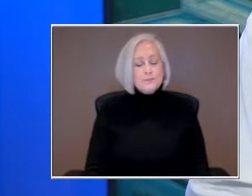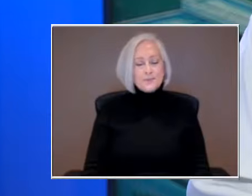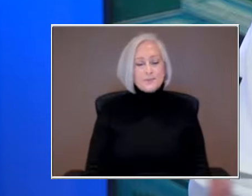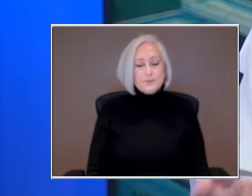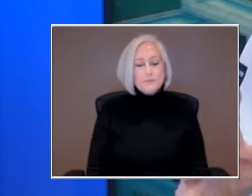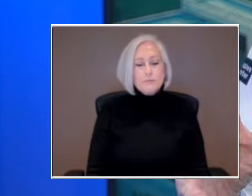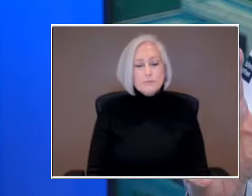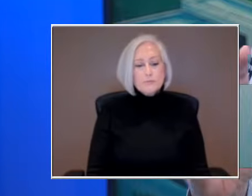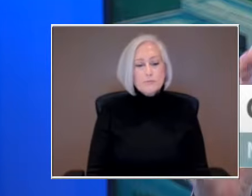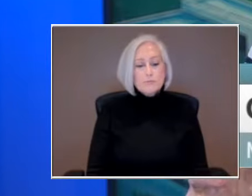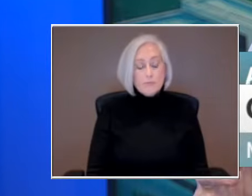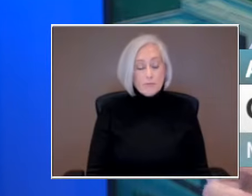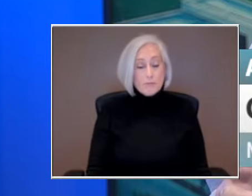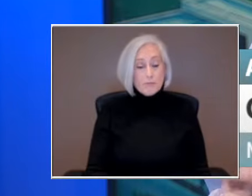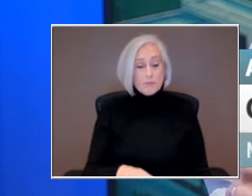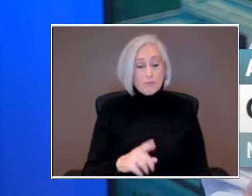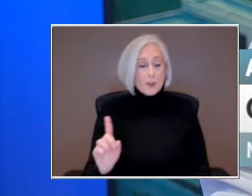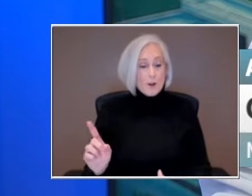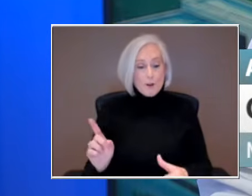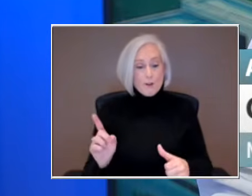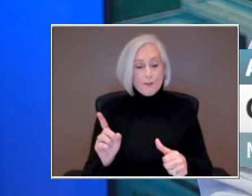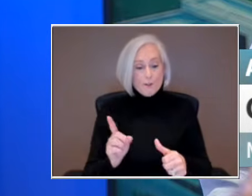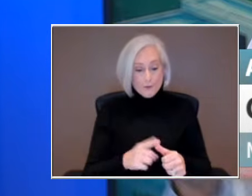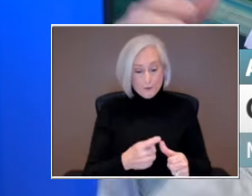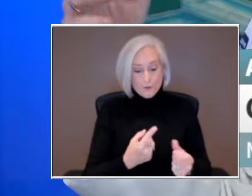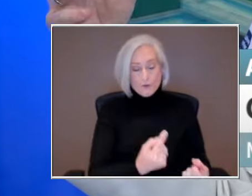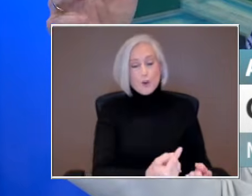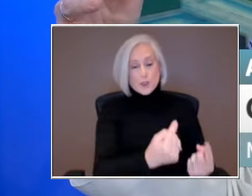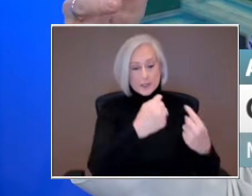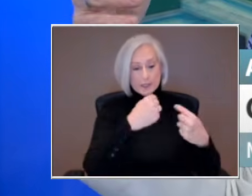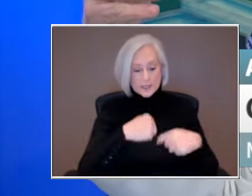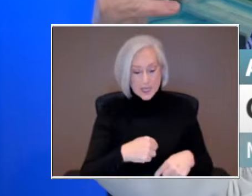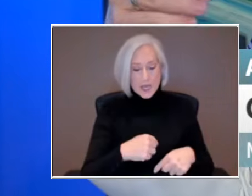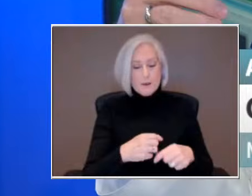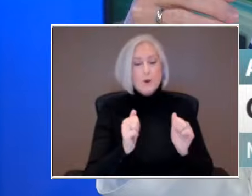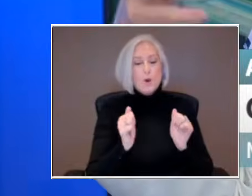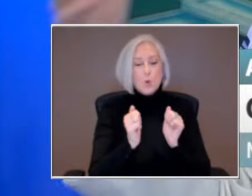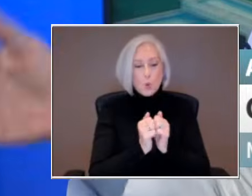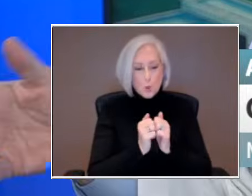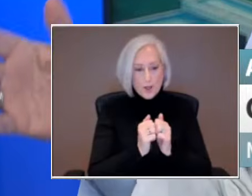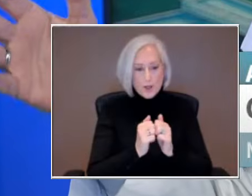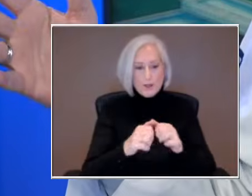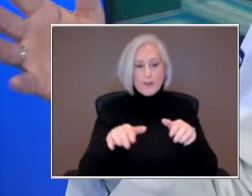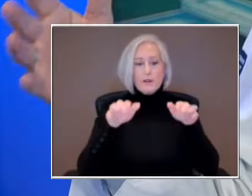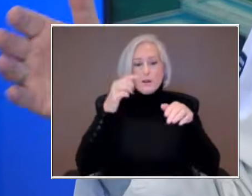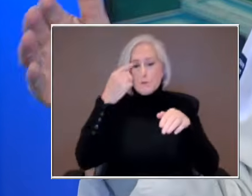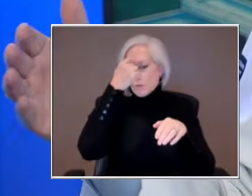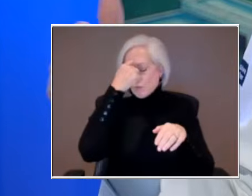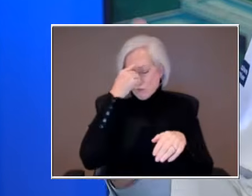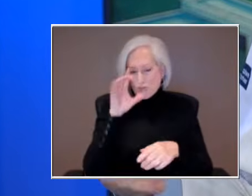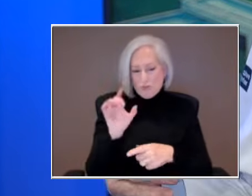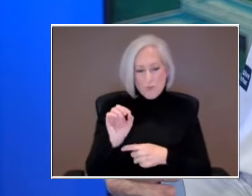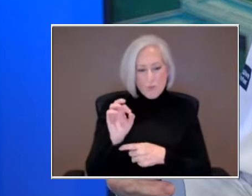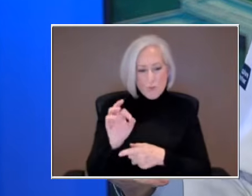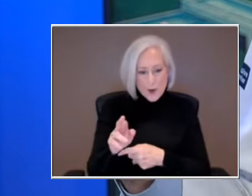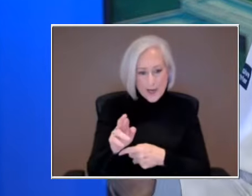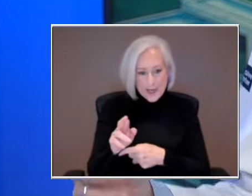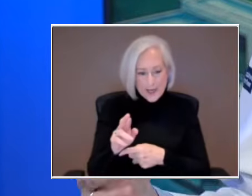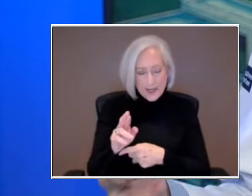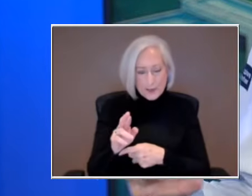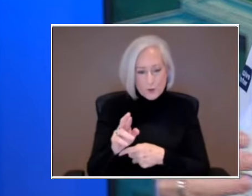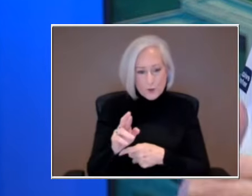he first presented and the mass was in the cerebellum, for an individual that has the